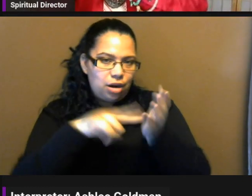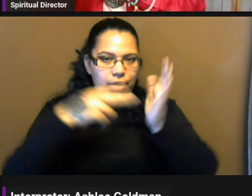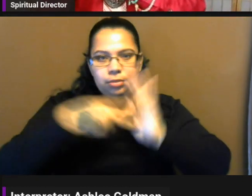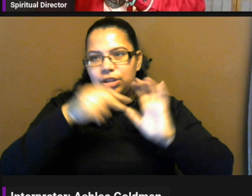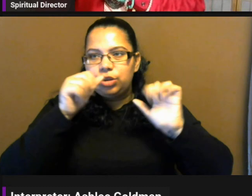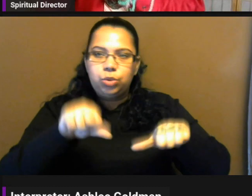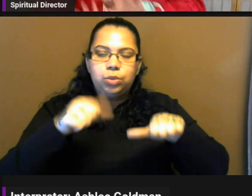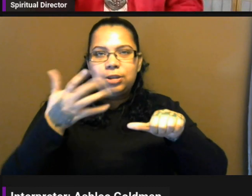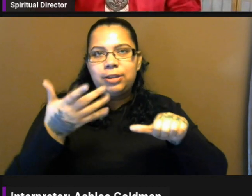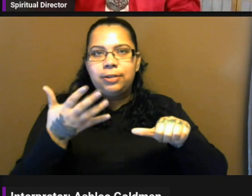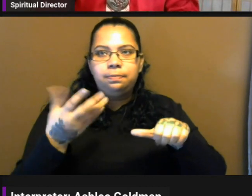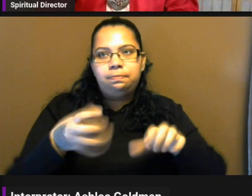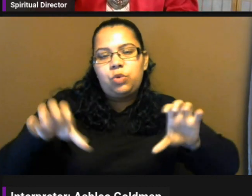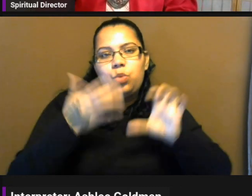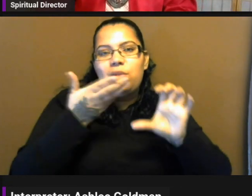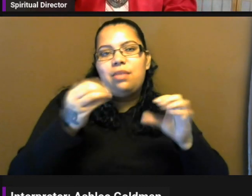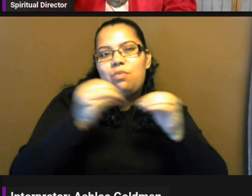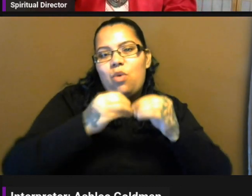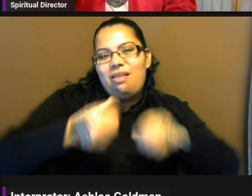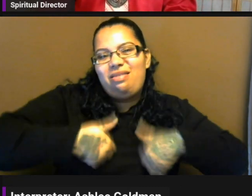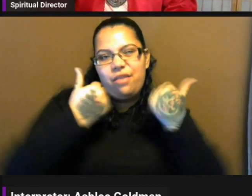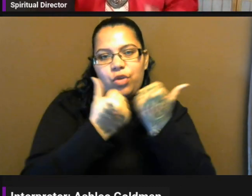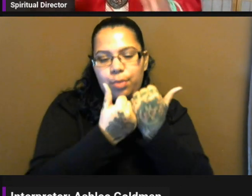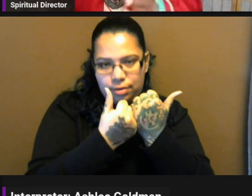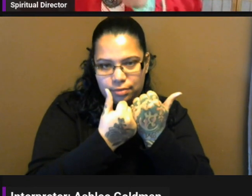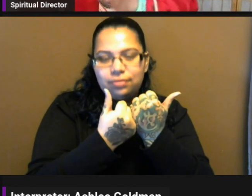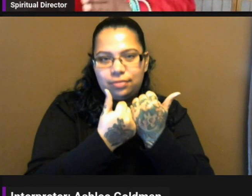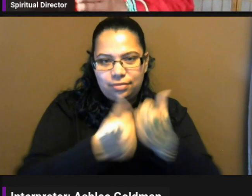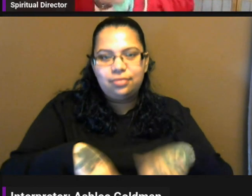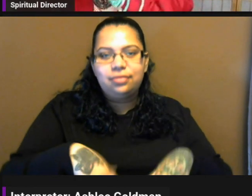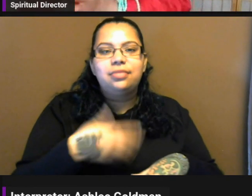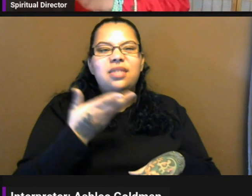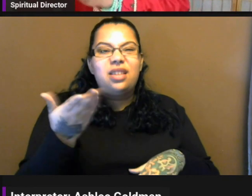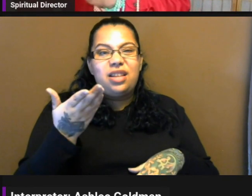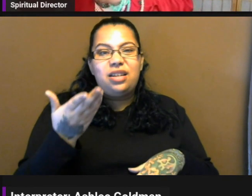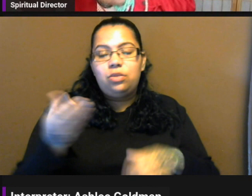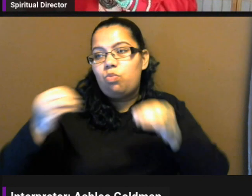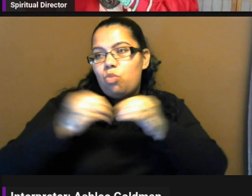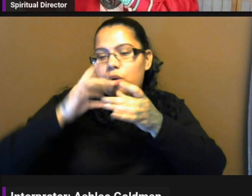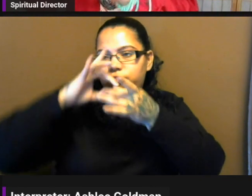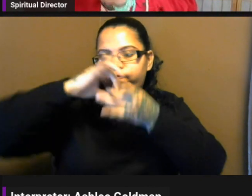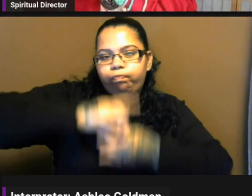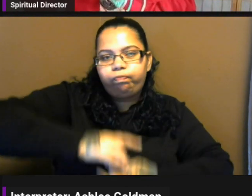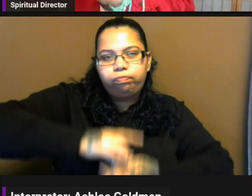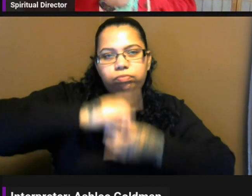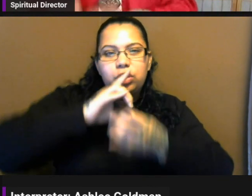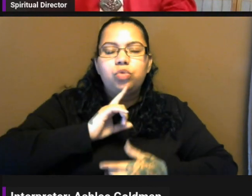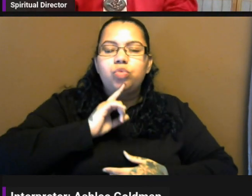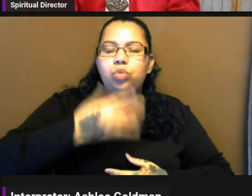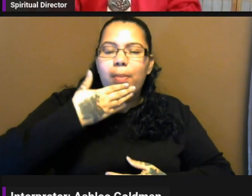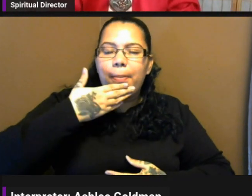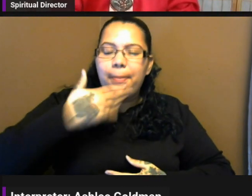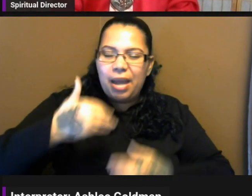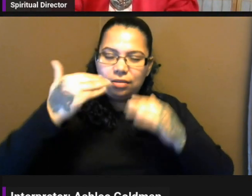to do that which is more life affirming, that which is more in alignment with your truest,